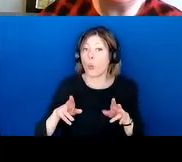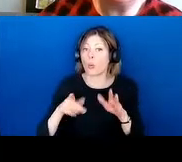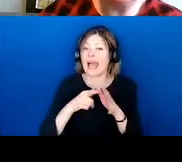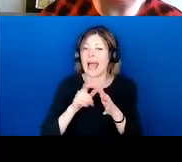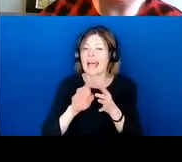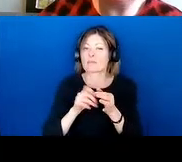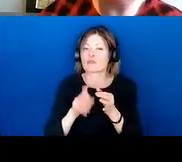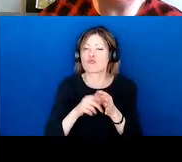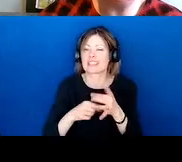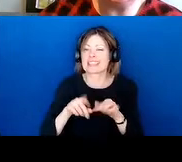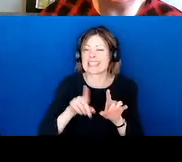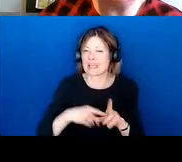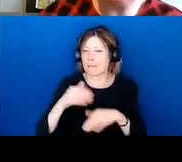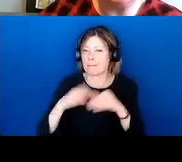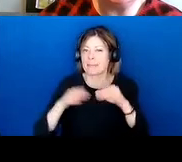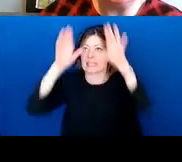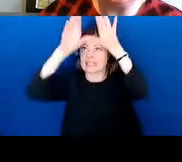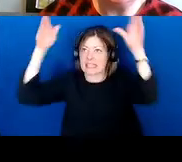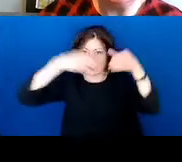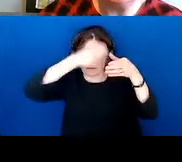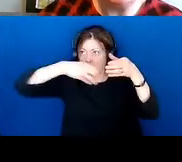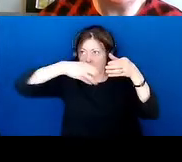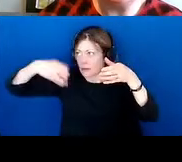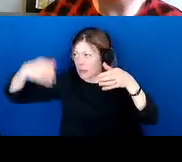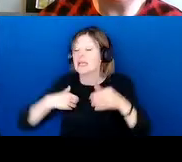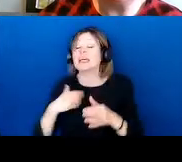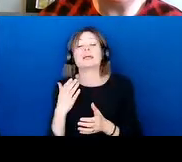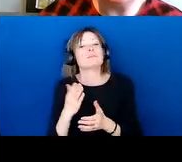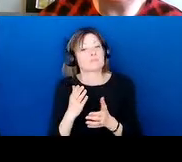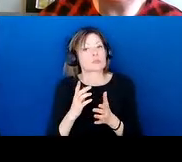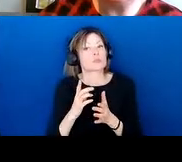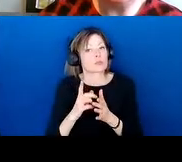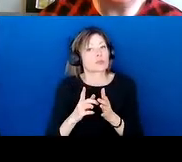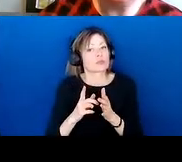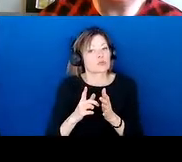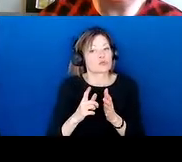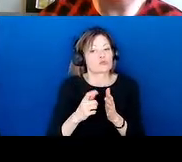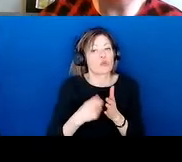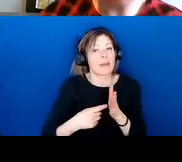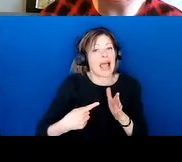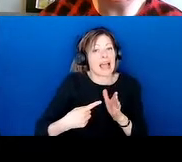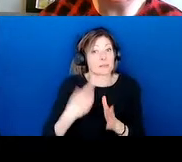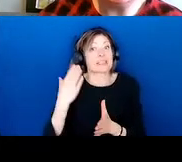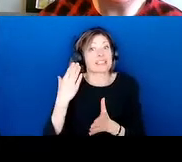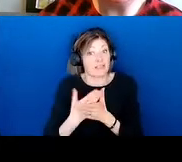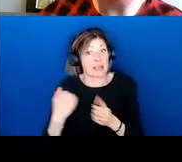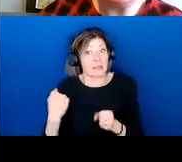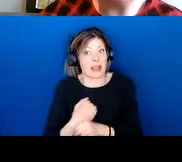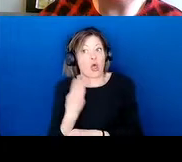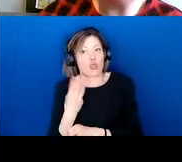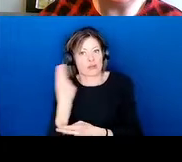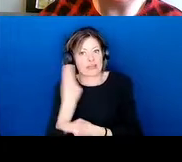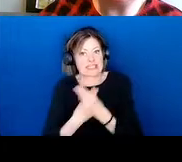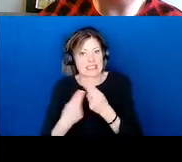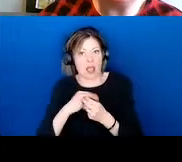Certainly, he made 3 designs for the ceiling, incorporating vines and eagles, because Bacchus's father